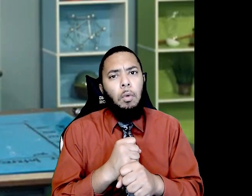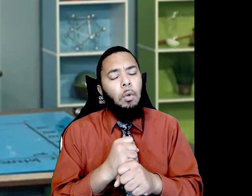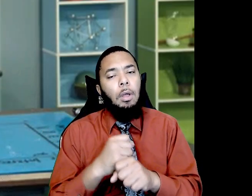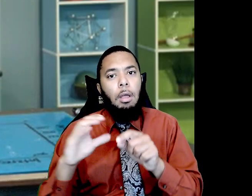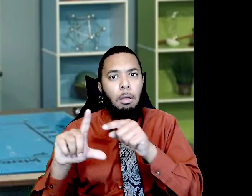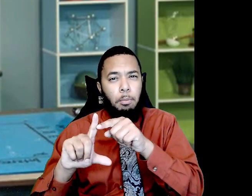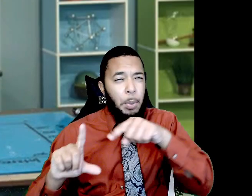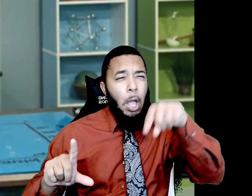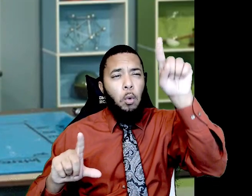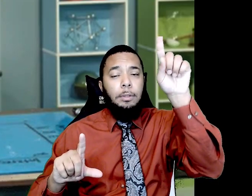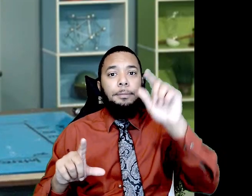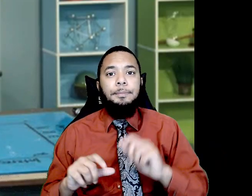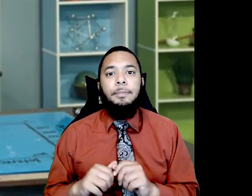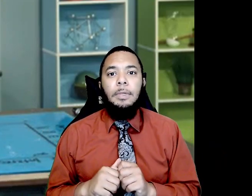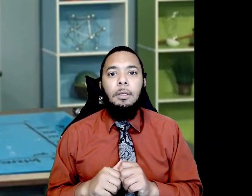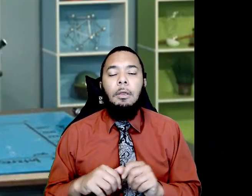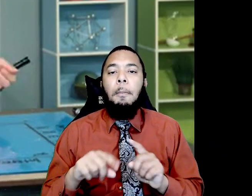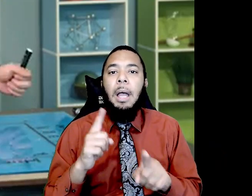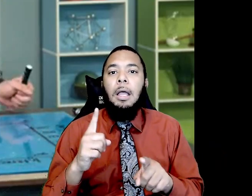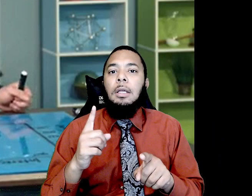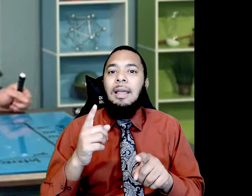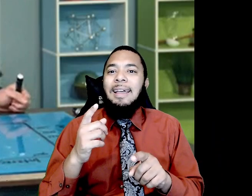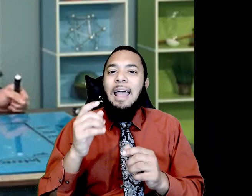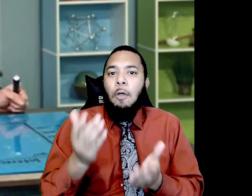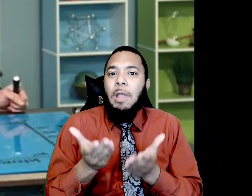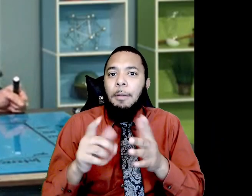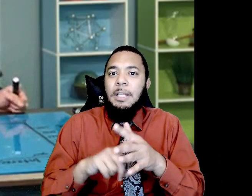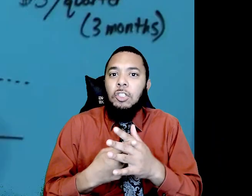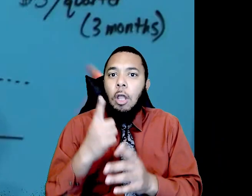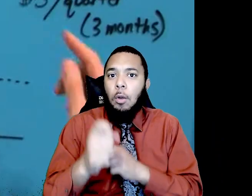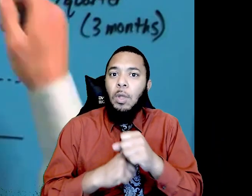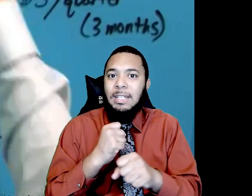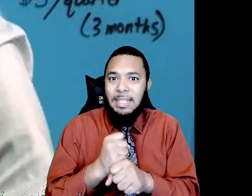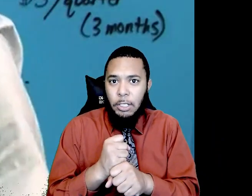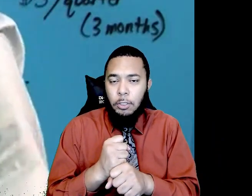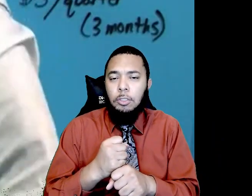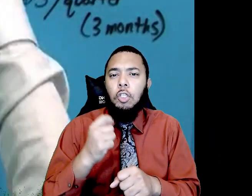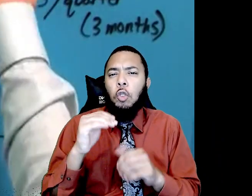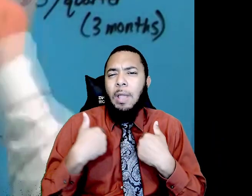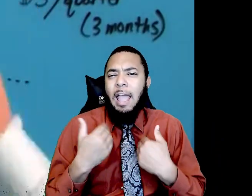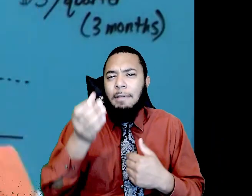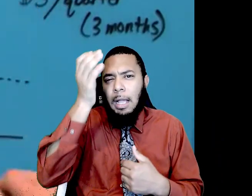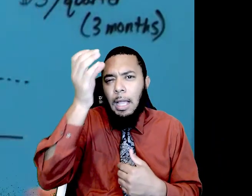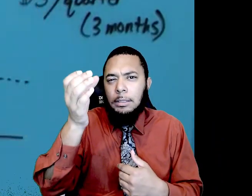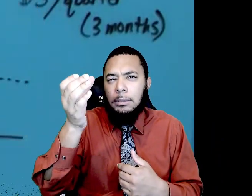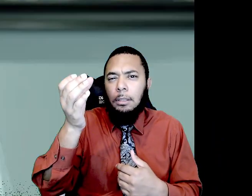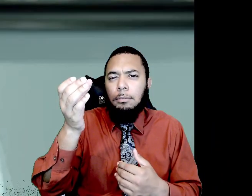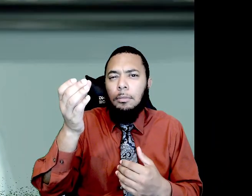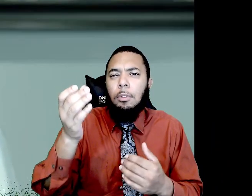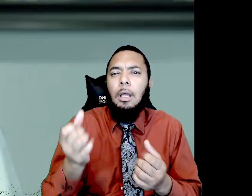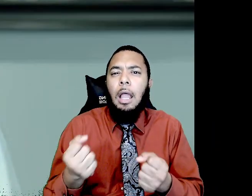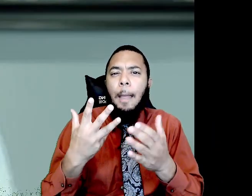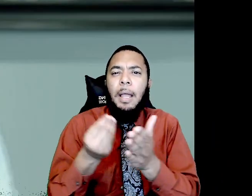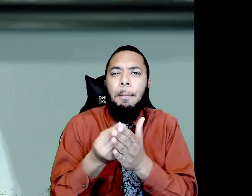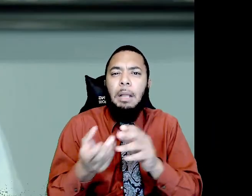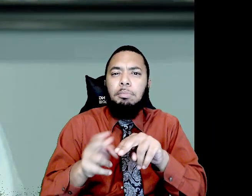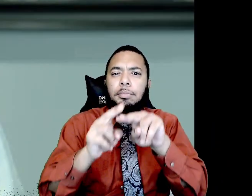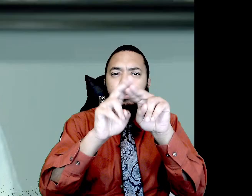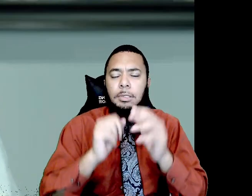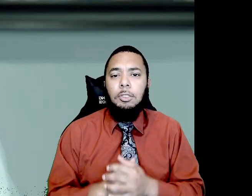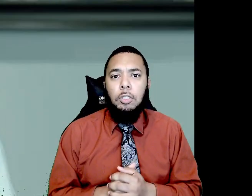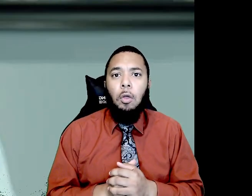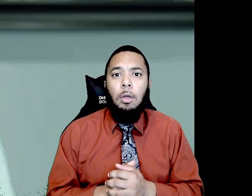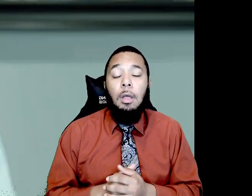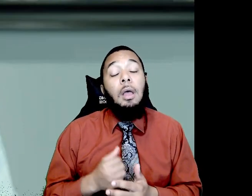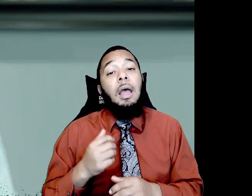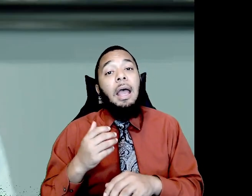it's a good back of the envelope to understand about how much your money's going to be growing. At 2% on 1,000, you'll get about